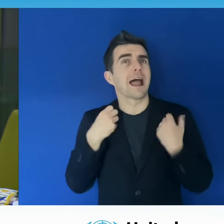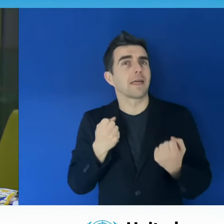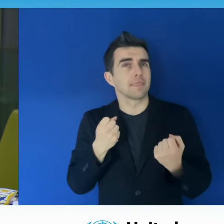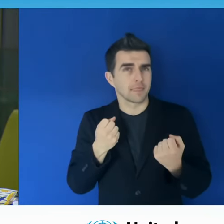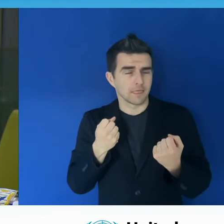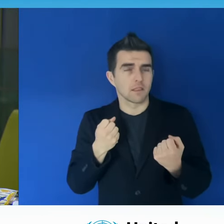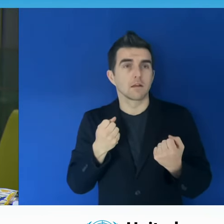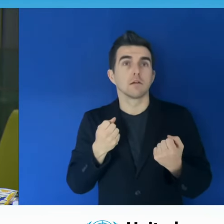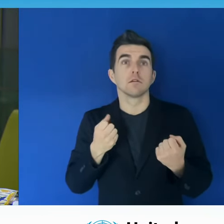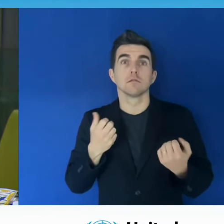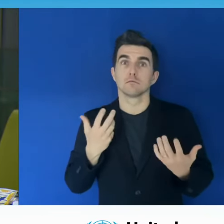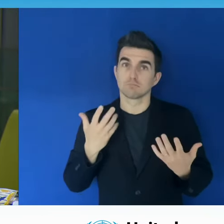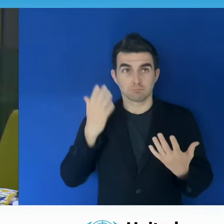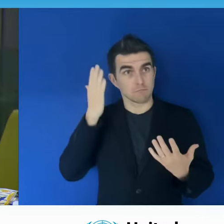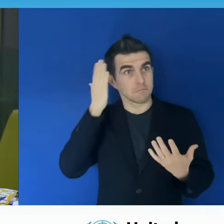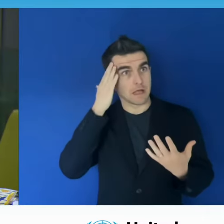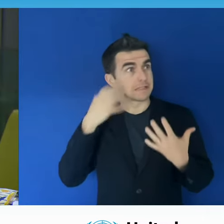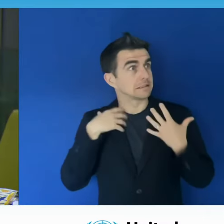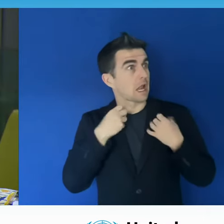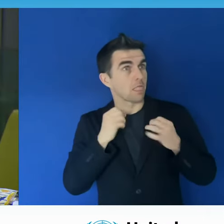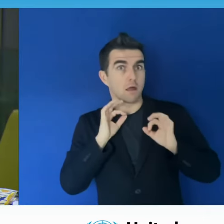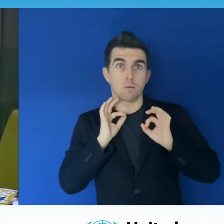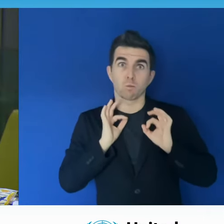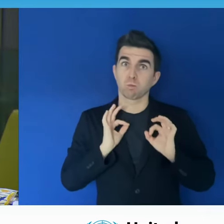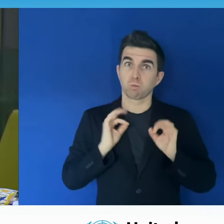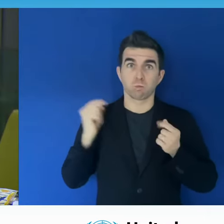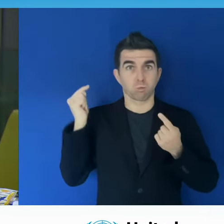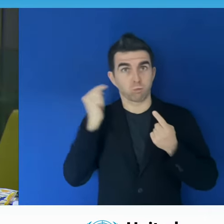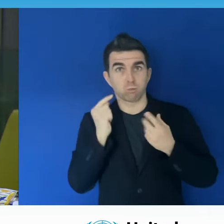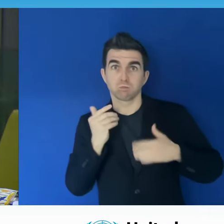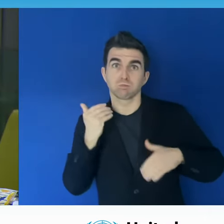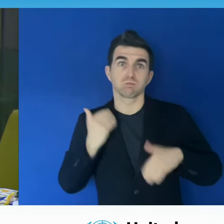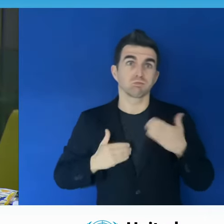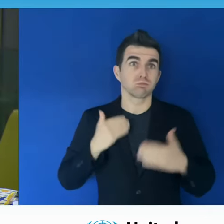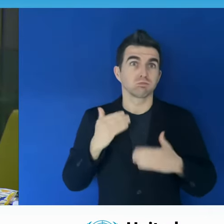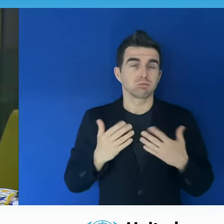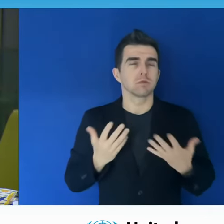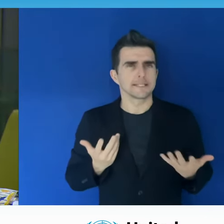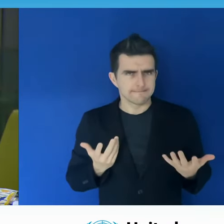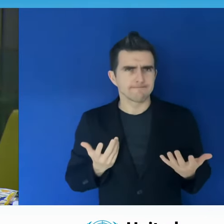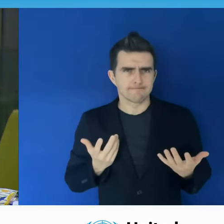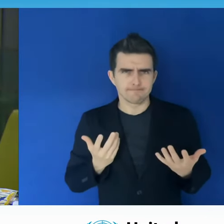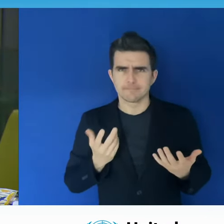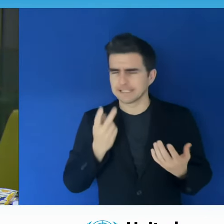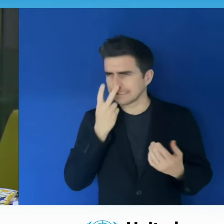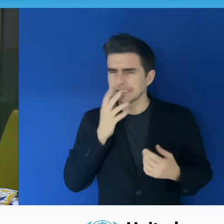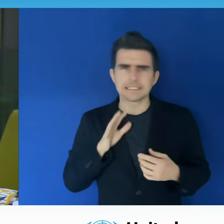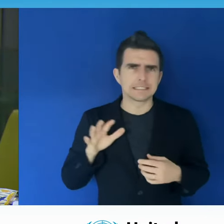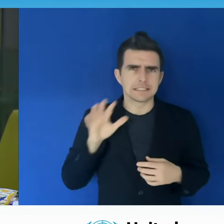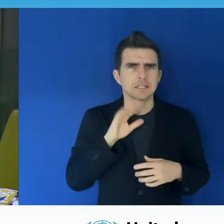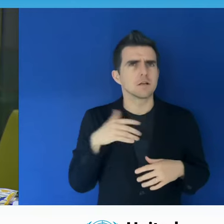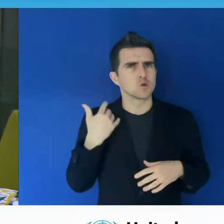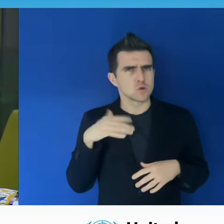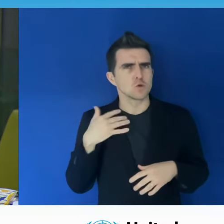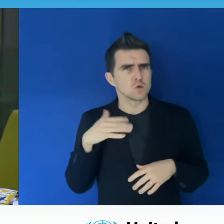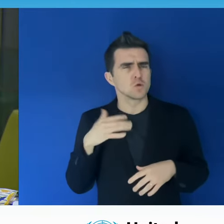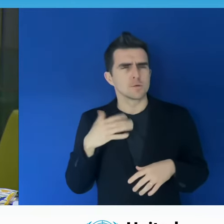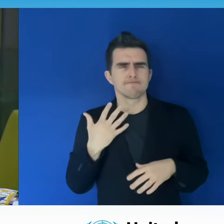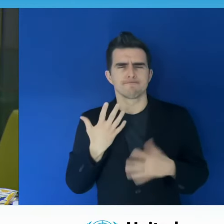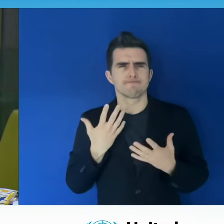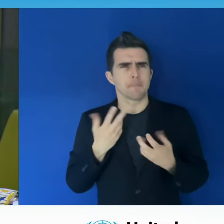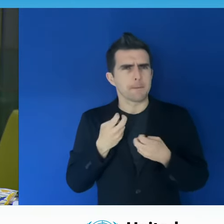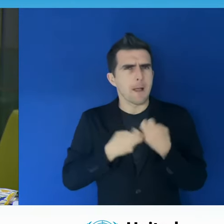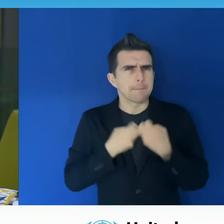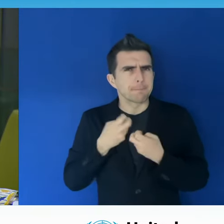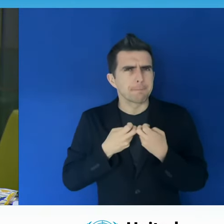is an especially key issue and a personal issue for myself as well. And perhaps